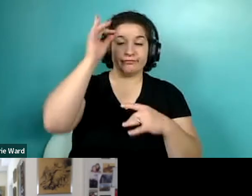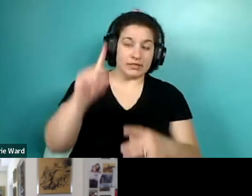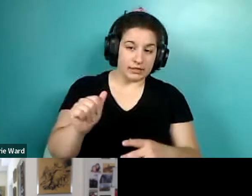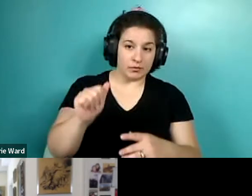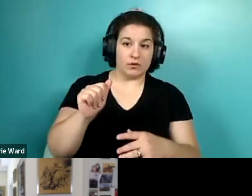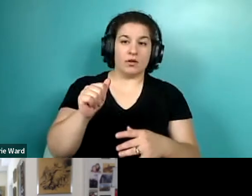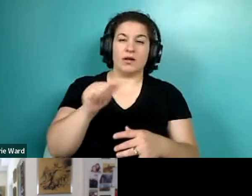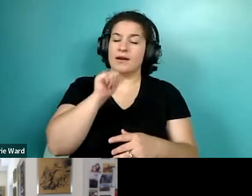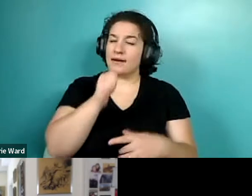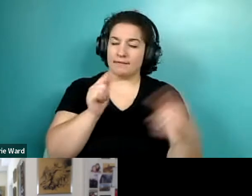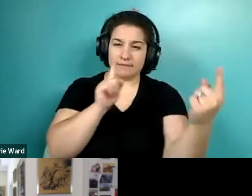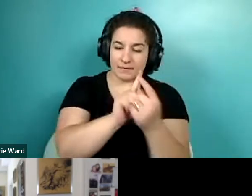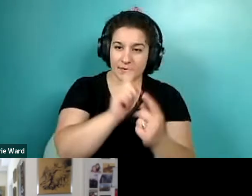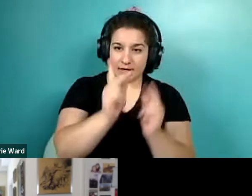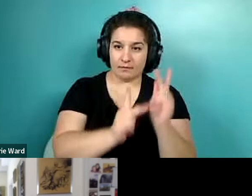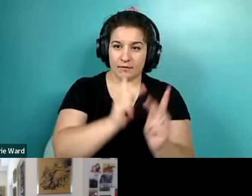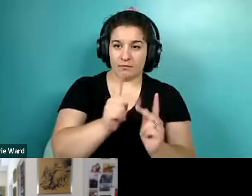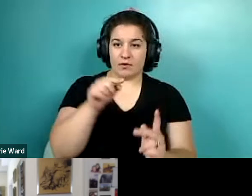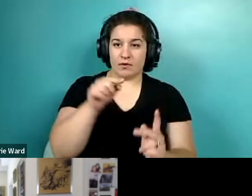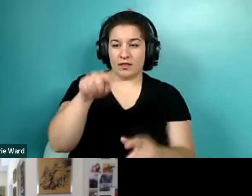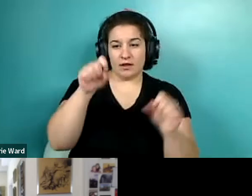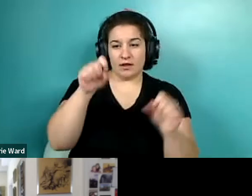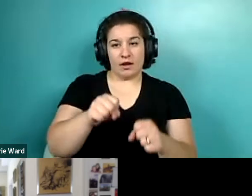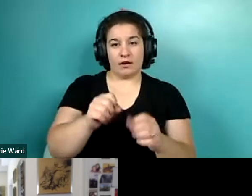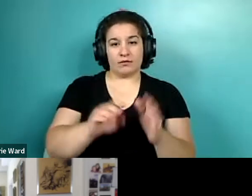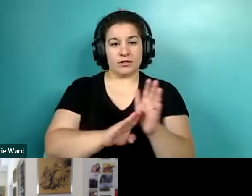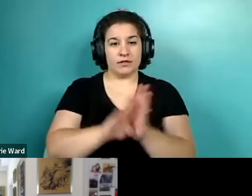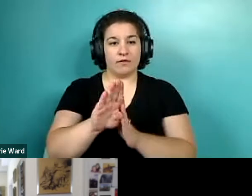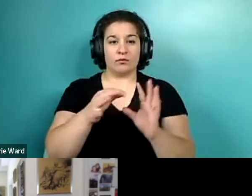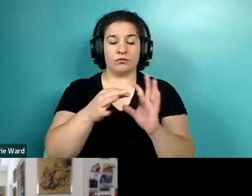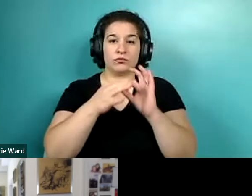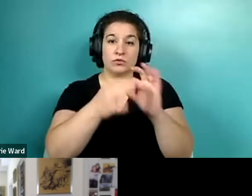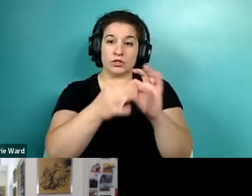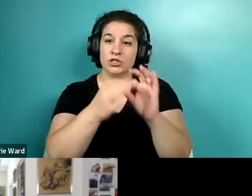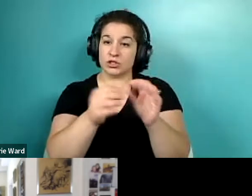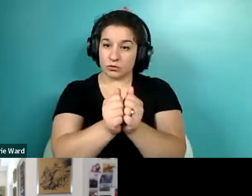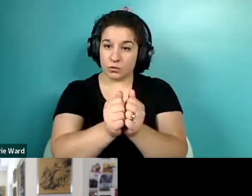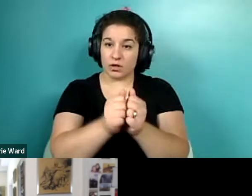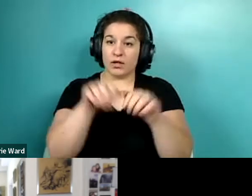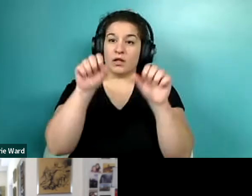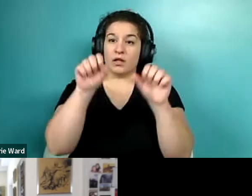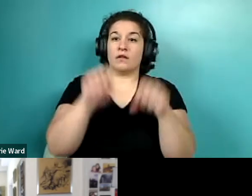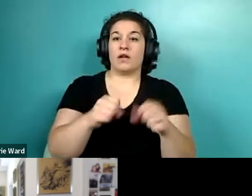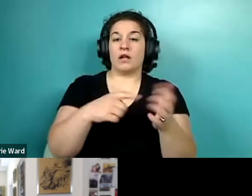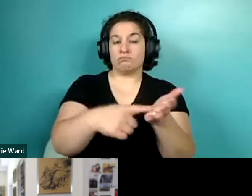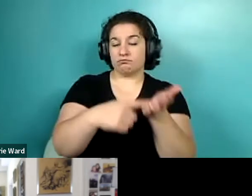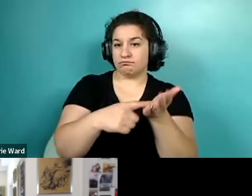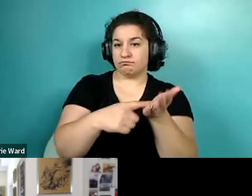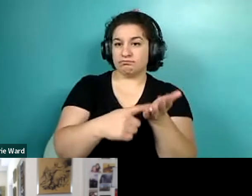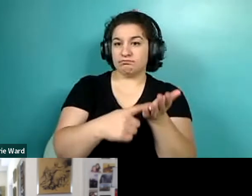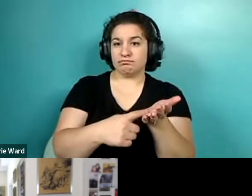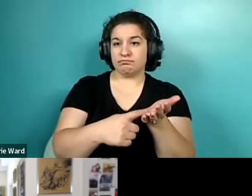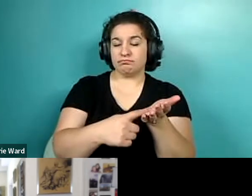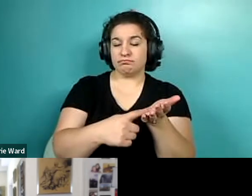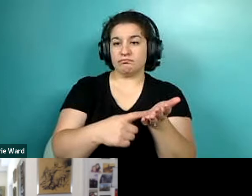who they can develop relationships with and talk about various things,